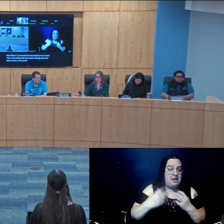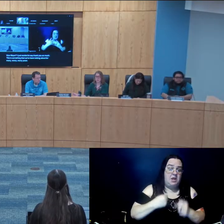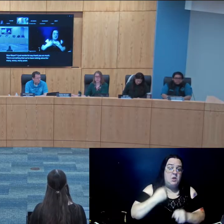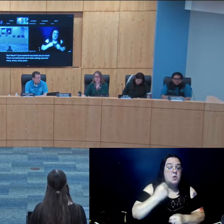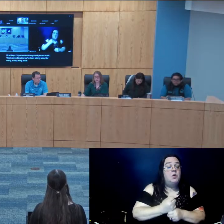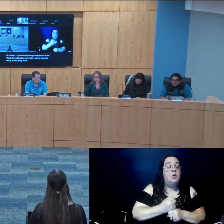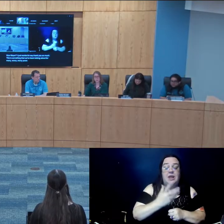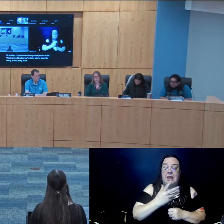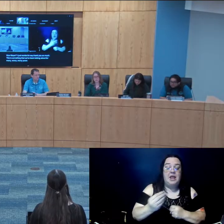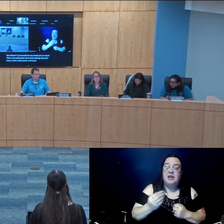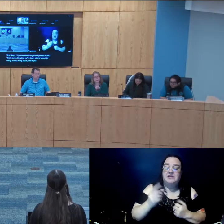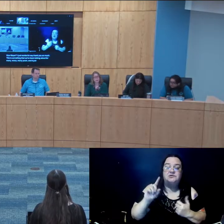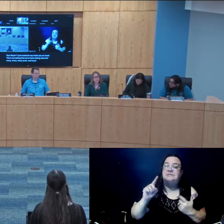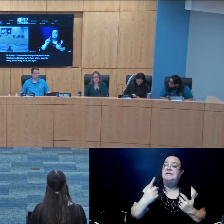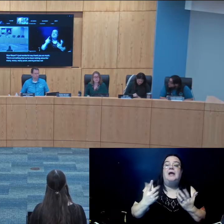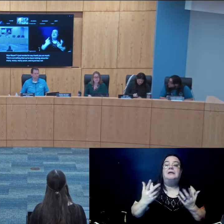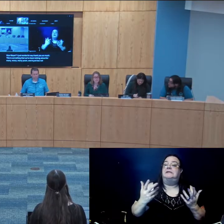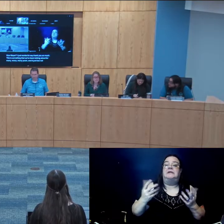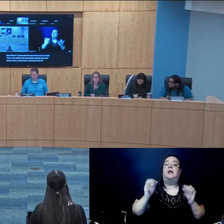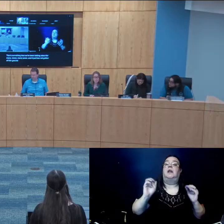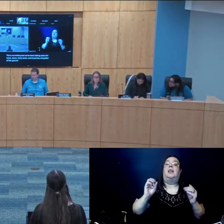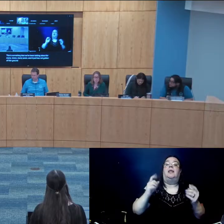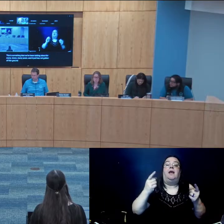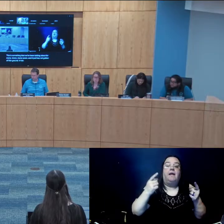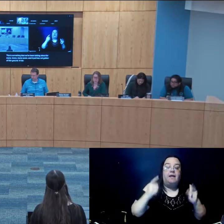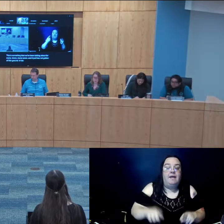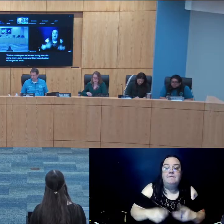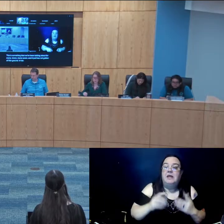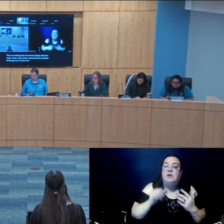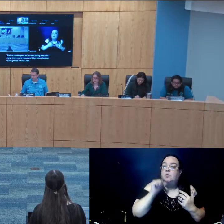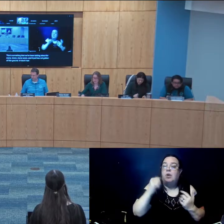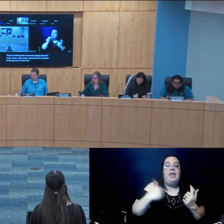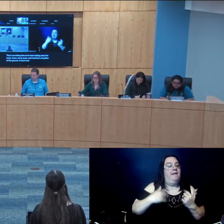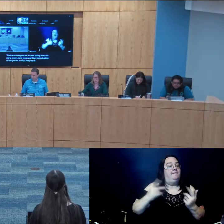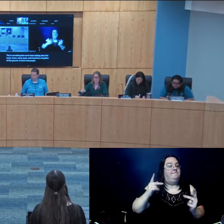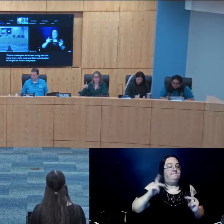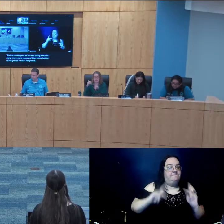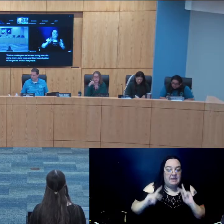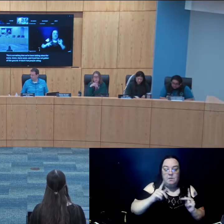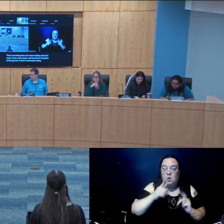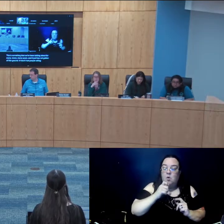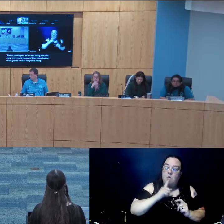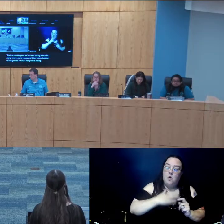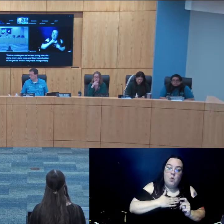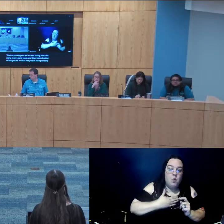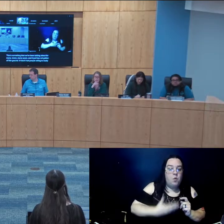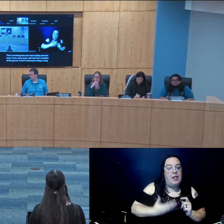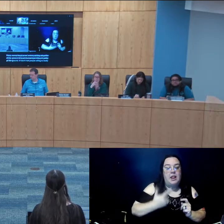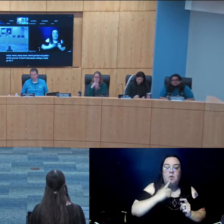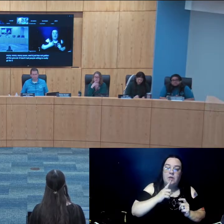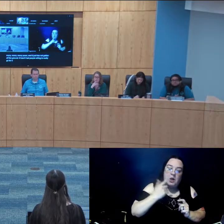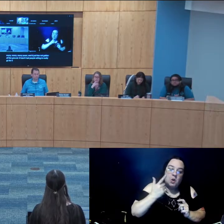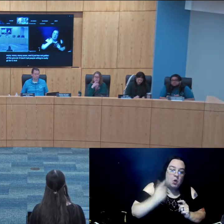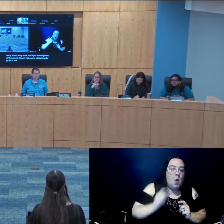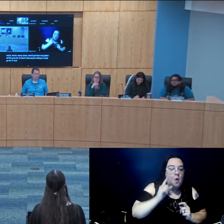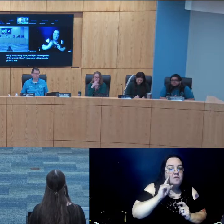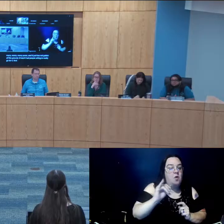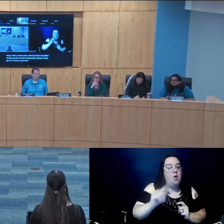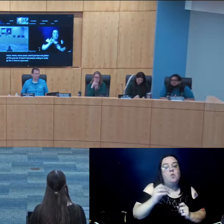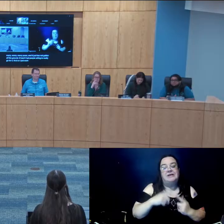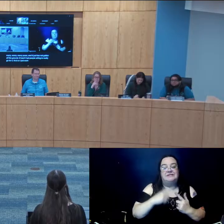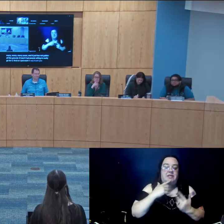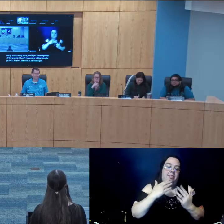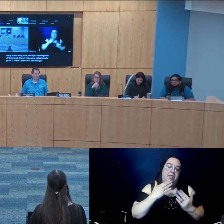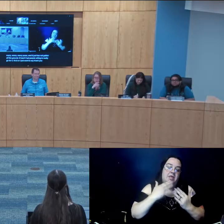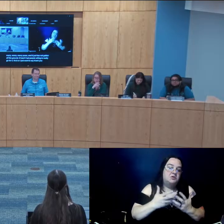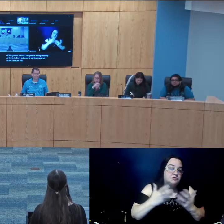and it just has not gotten off the ground. It hasn't had people willing to really go for it. And so I just want to say thank you so much,